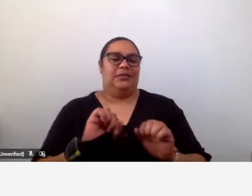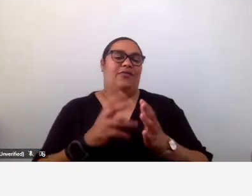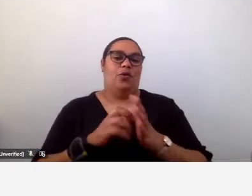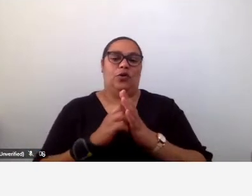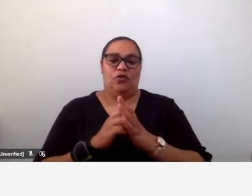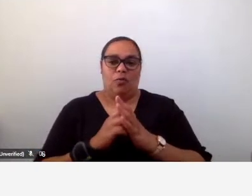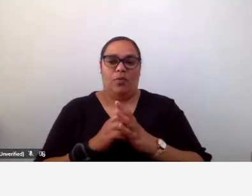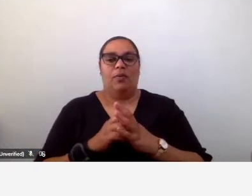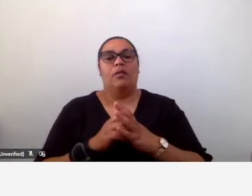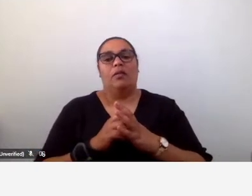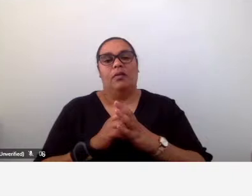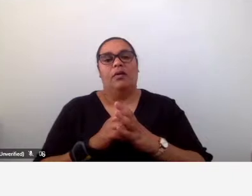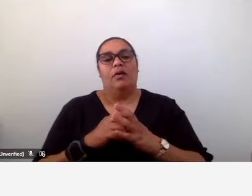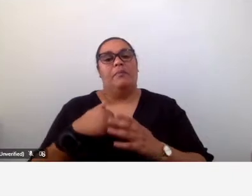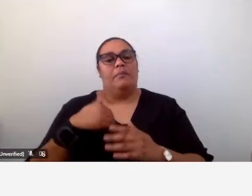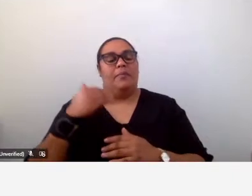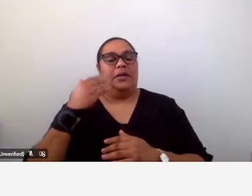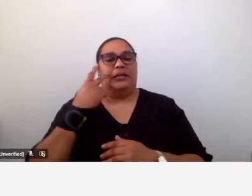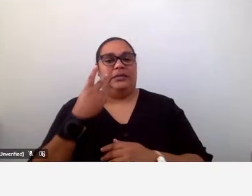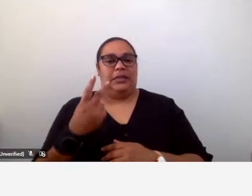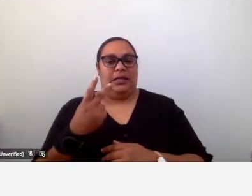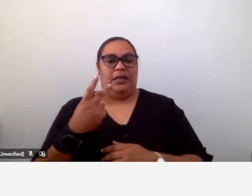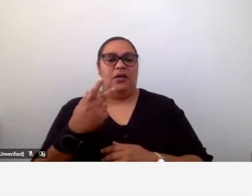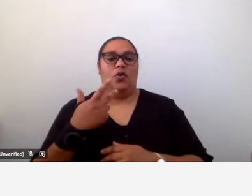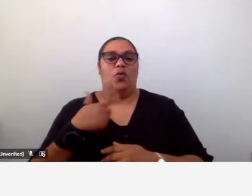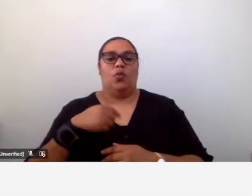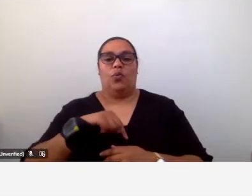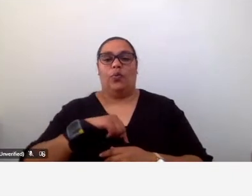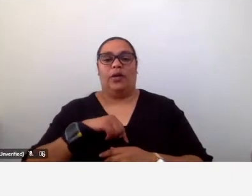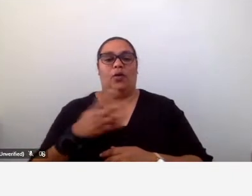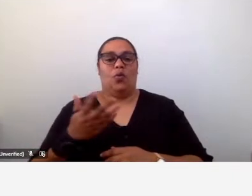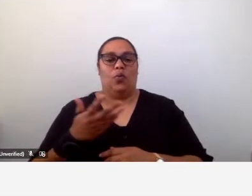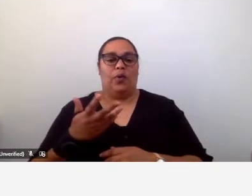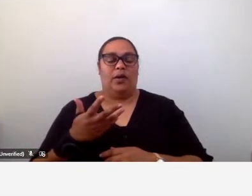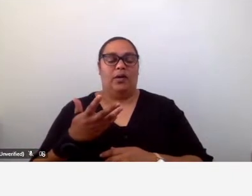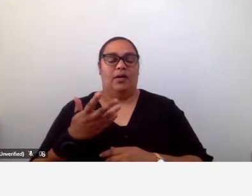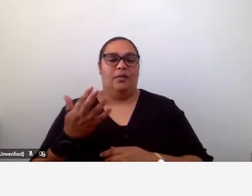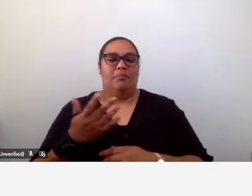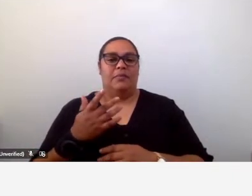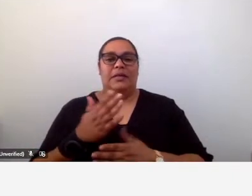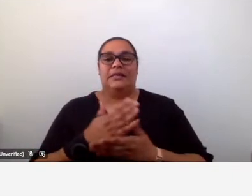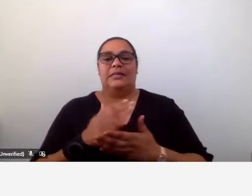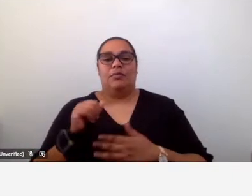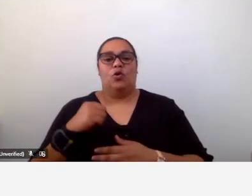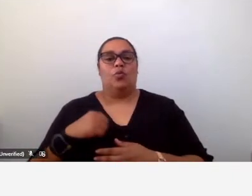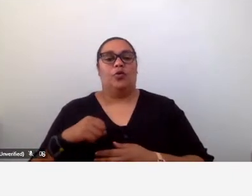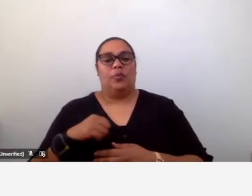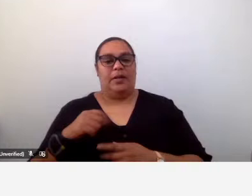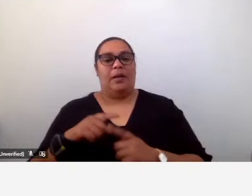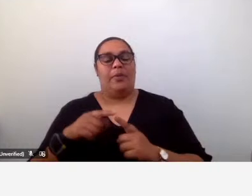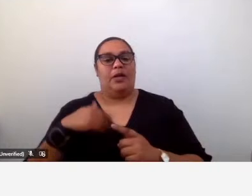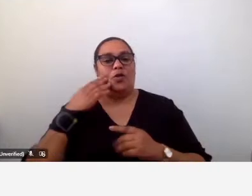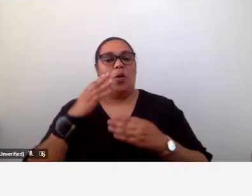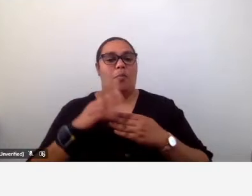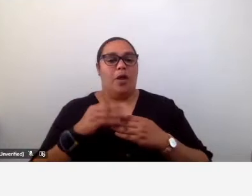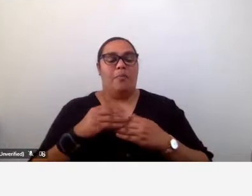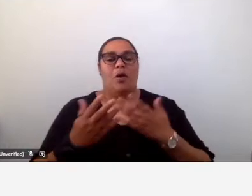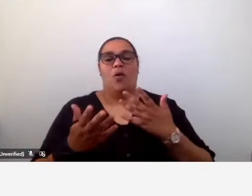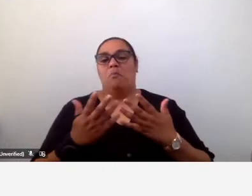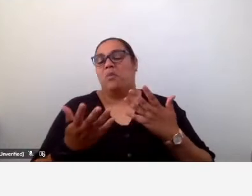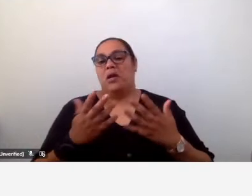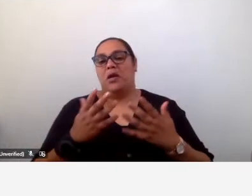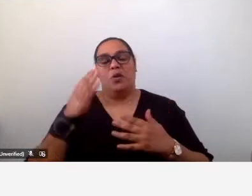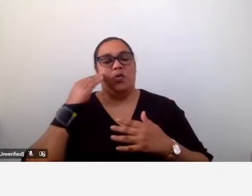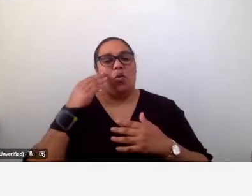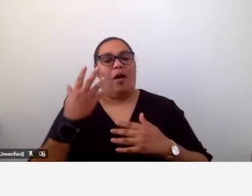instance, I note that we've been at some of the municipalities, and I know member would probably also know